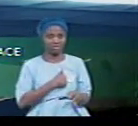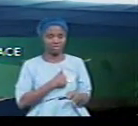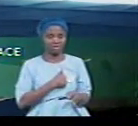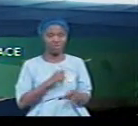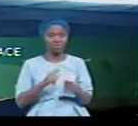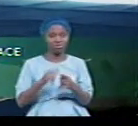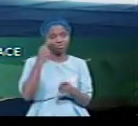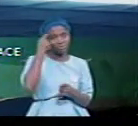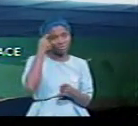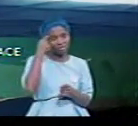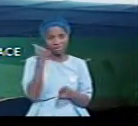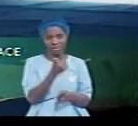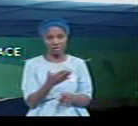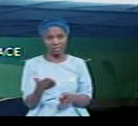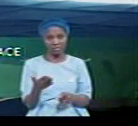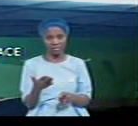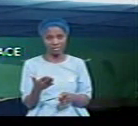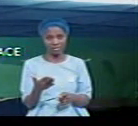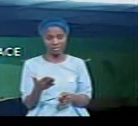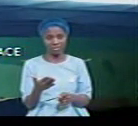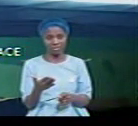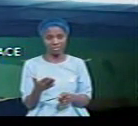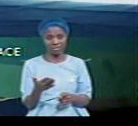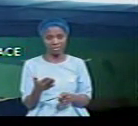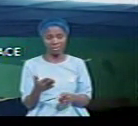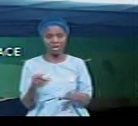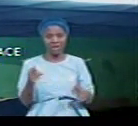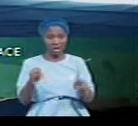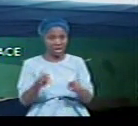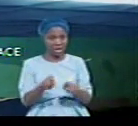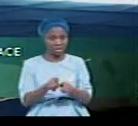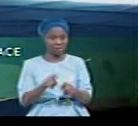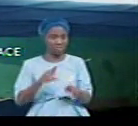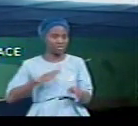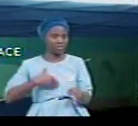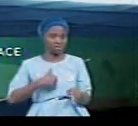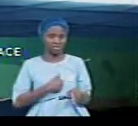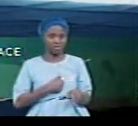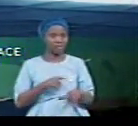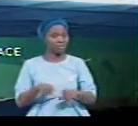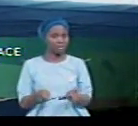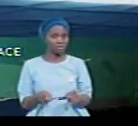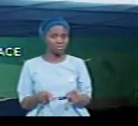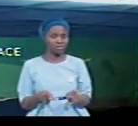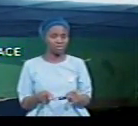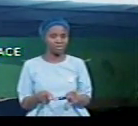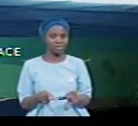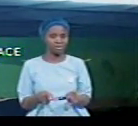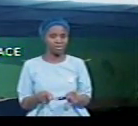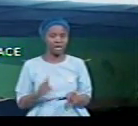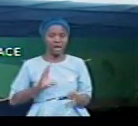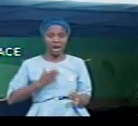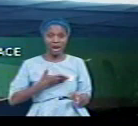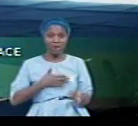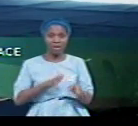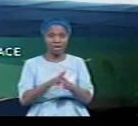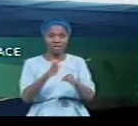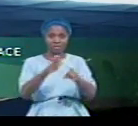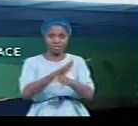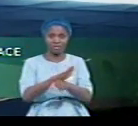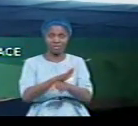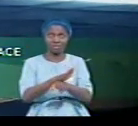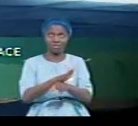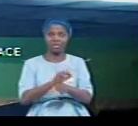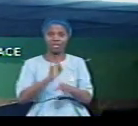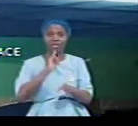think anything as of ourselves, but our sufficiency